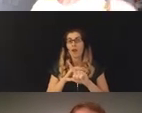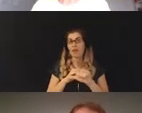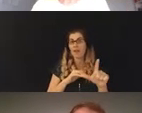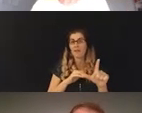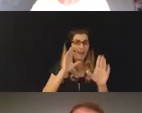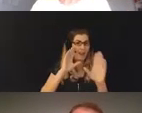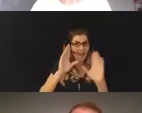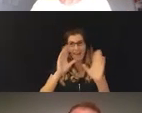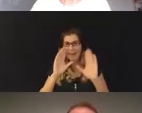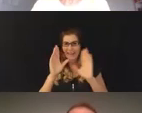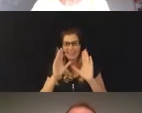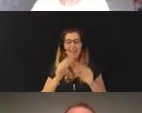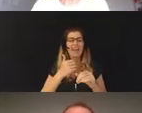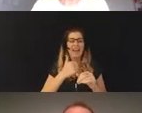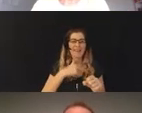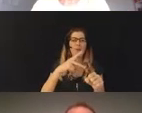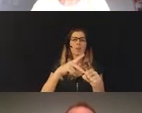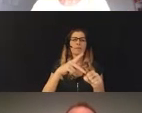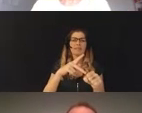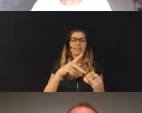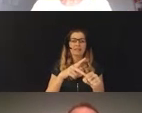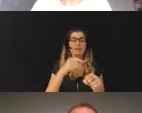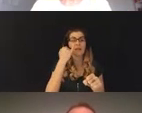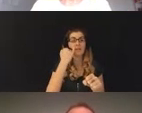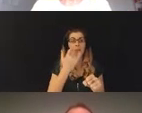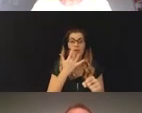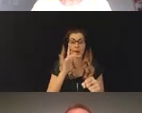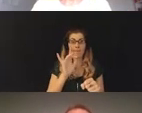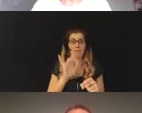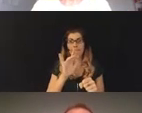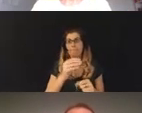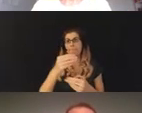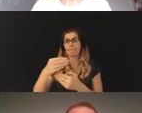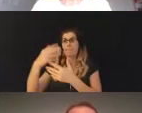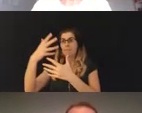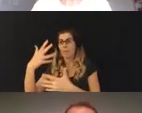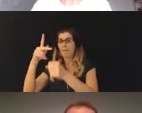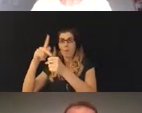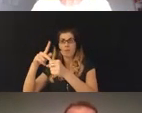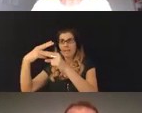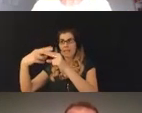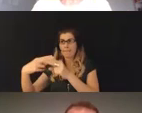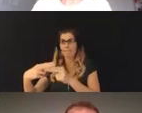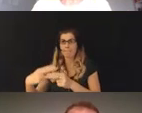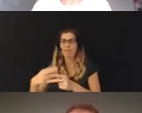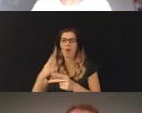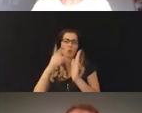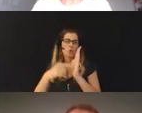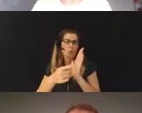everybody, there is participants. If you want to double click and pop out your participant list, I'm going to show you a few things on the next slide.